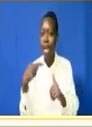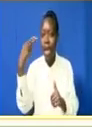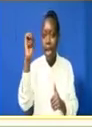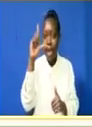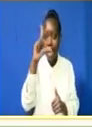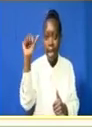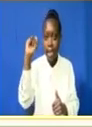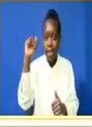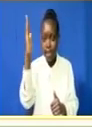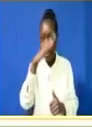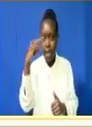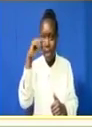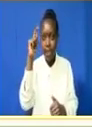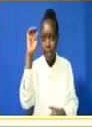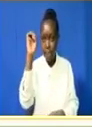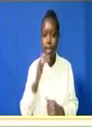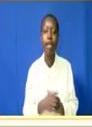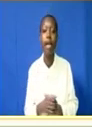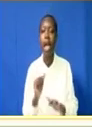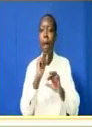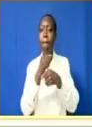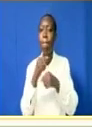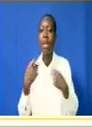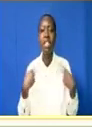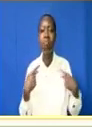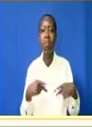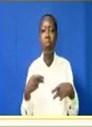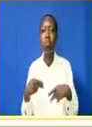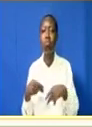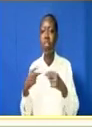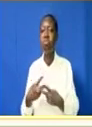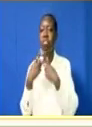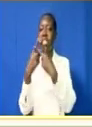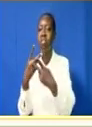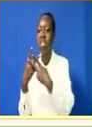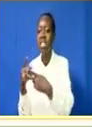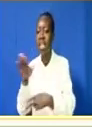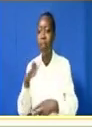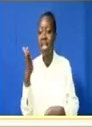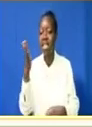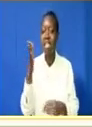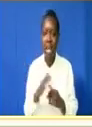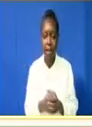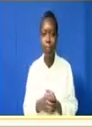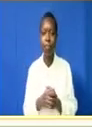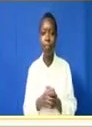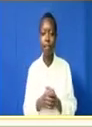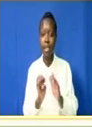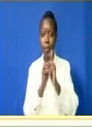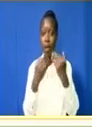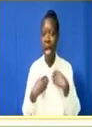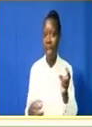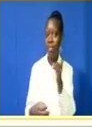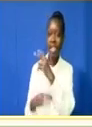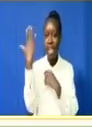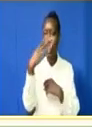Mm-hmm. That erosion, it makes people, a lot of people go there. Yeah. The simple insel bugs. Mm-hmm. Like for example, you have seen how beautiful it is. It